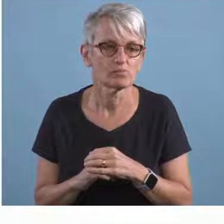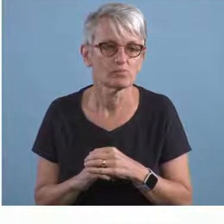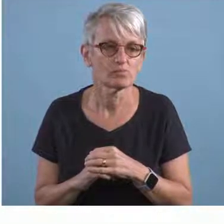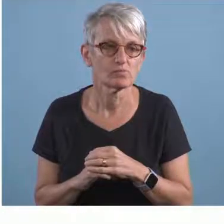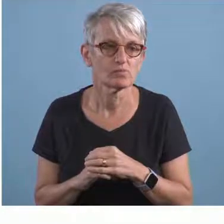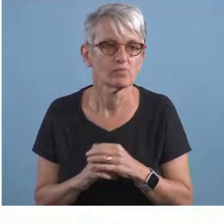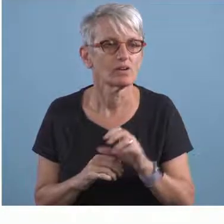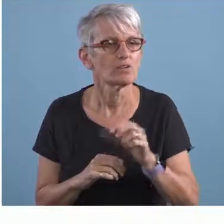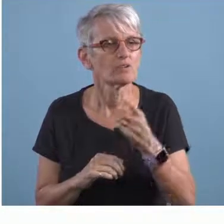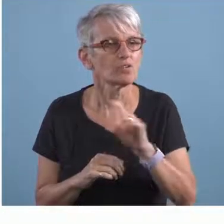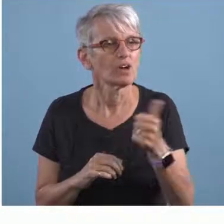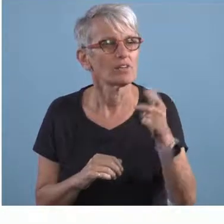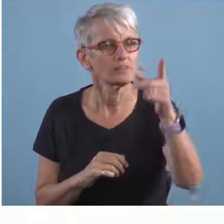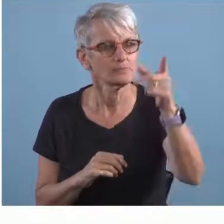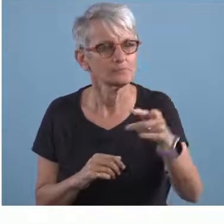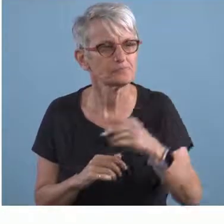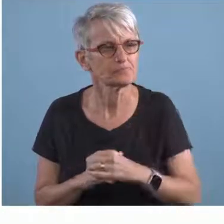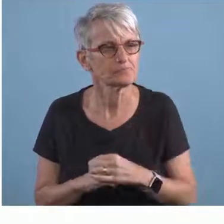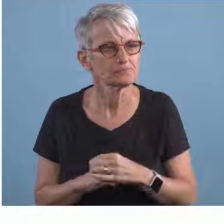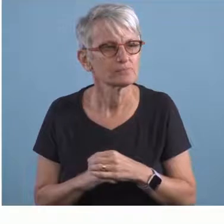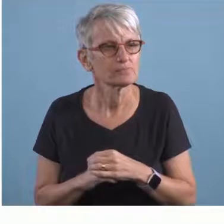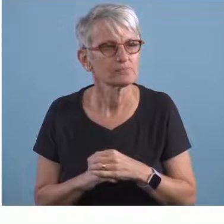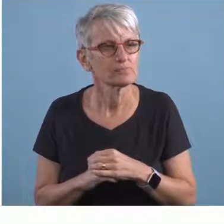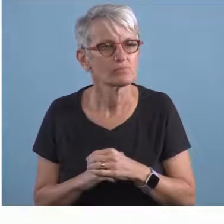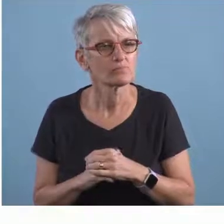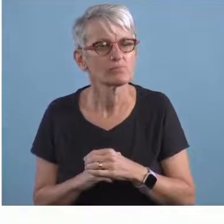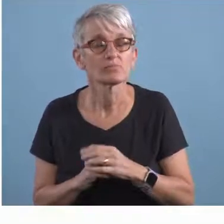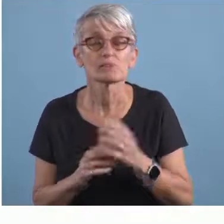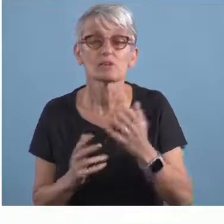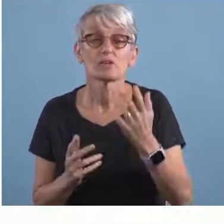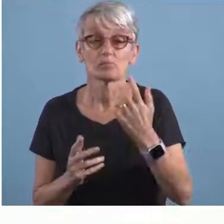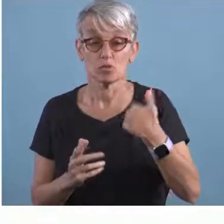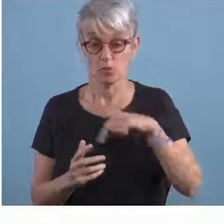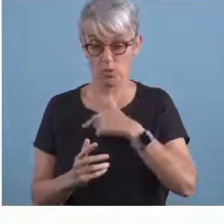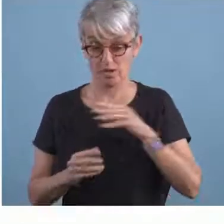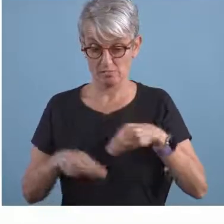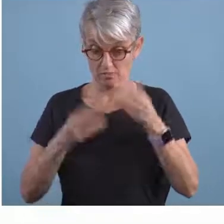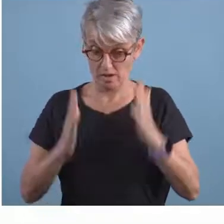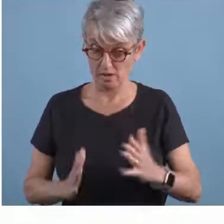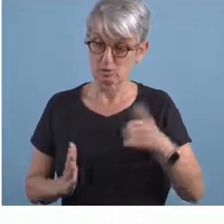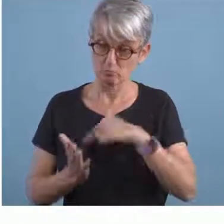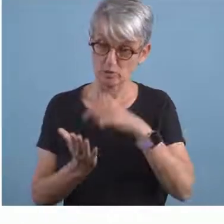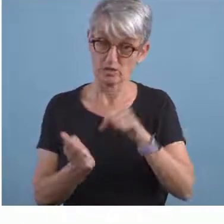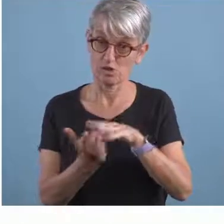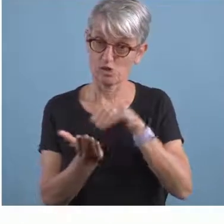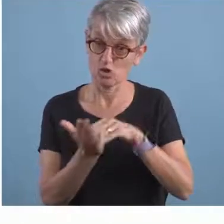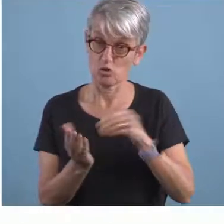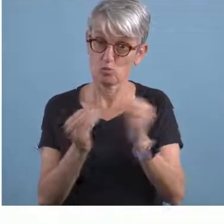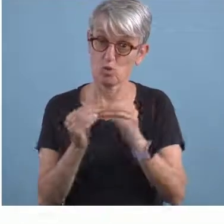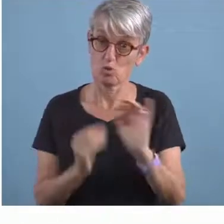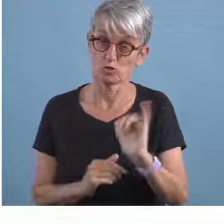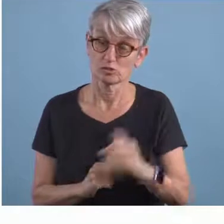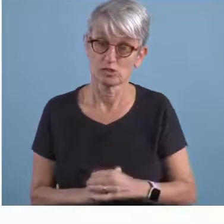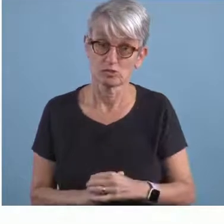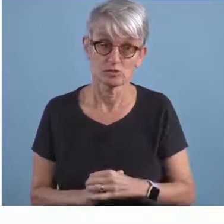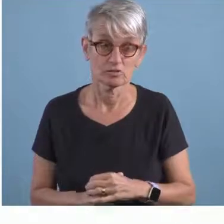Couple more on the next slide. Maybe we as providers can learn more too. With the push